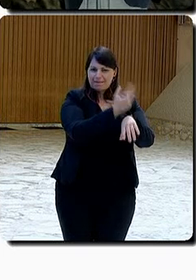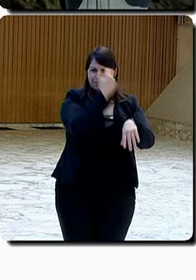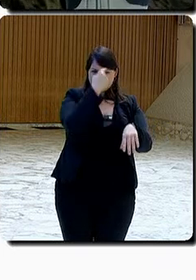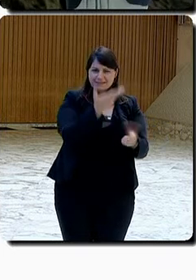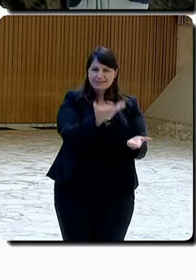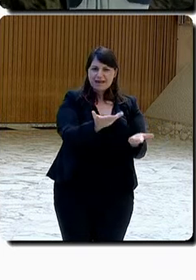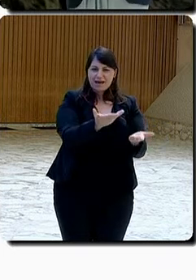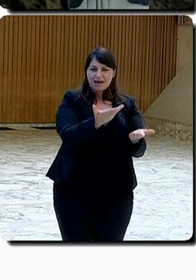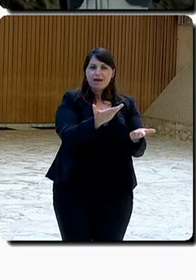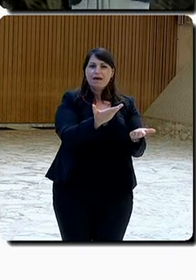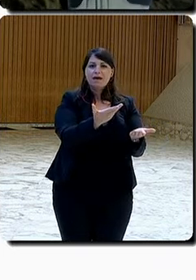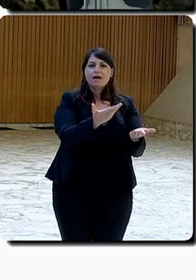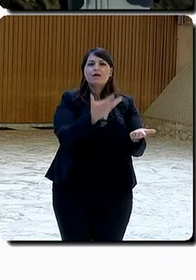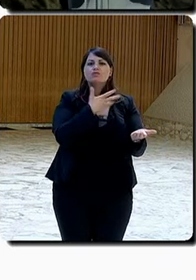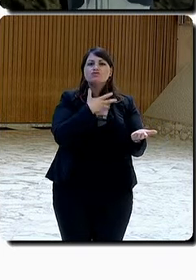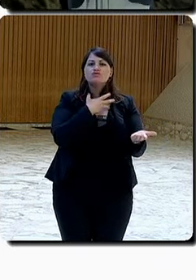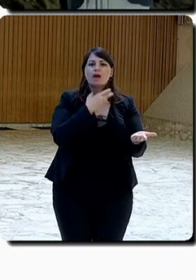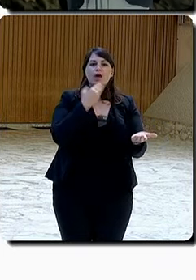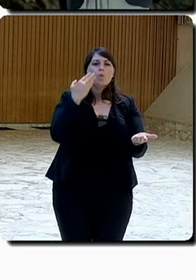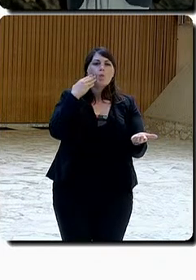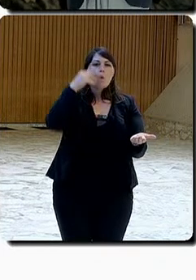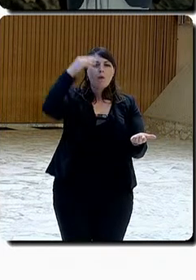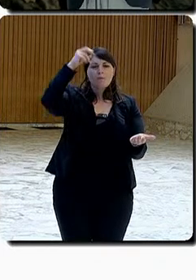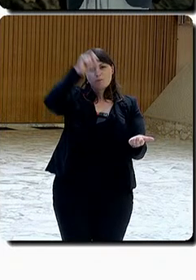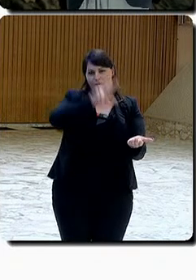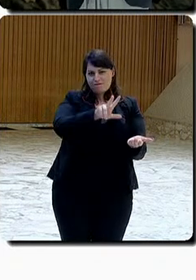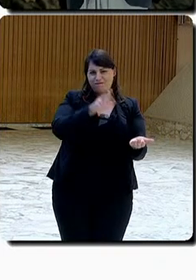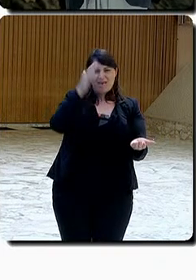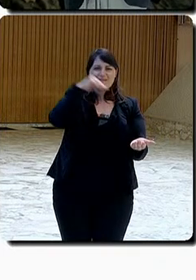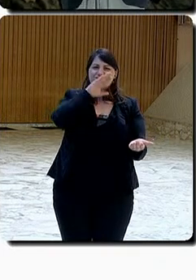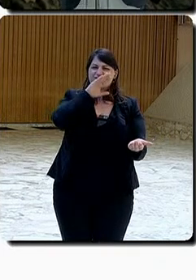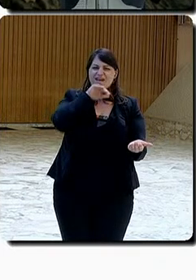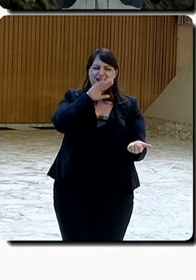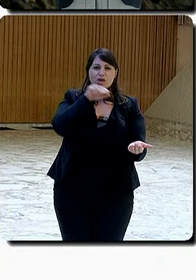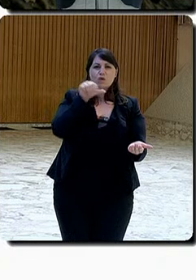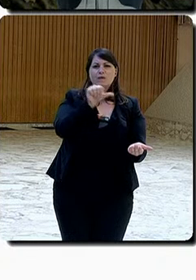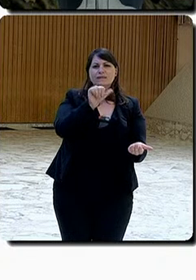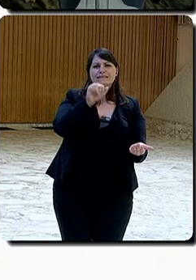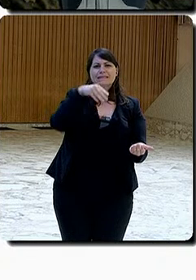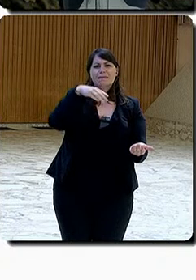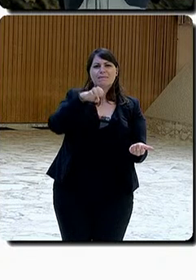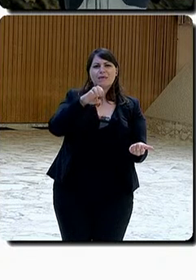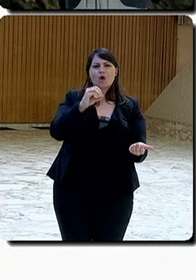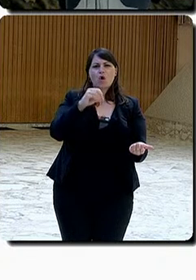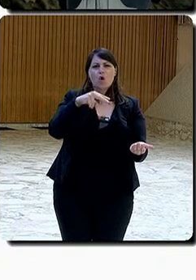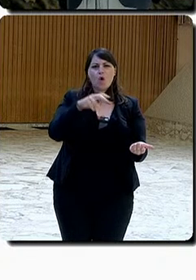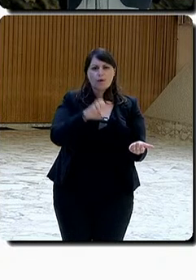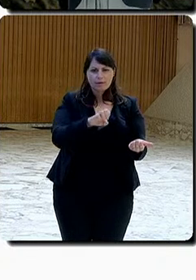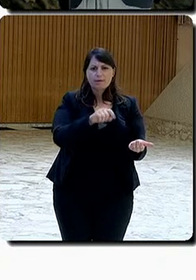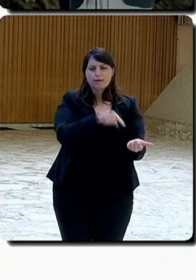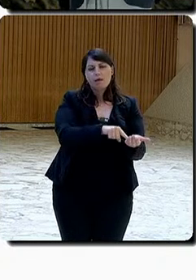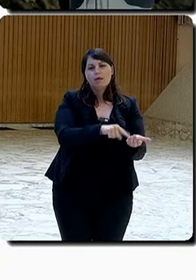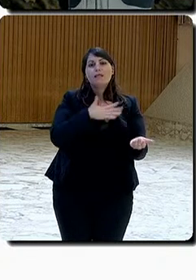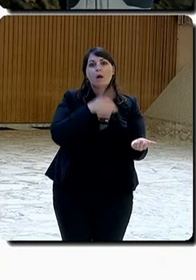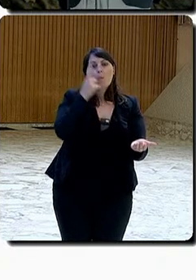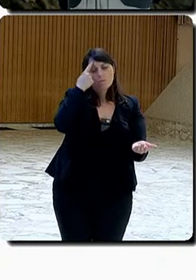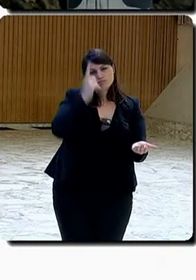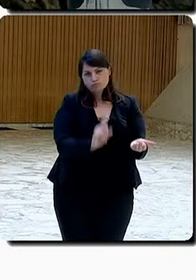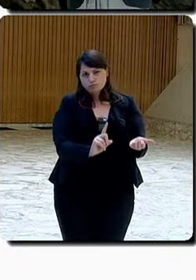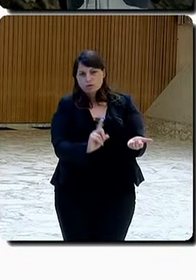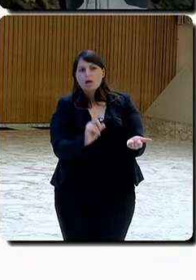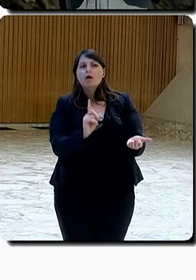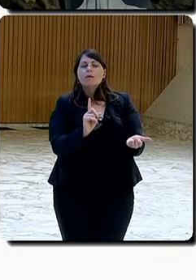righteous man waiting for his death, which Yahweh said wouldn't come until he laid eyes on the Messiah. Anna is given a